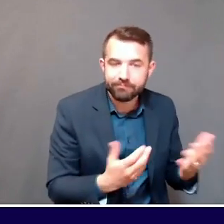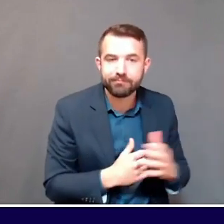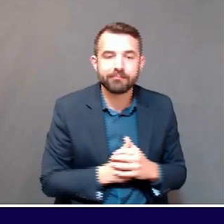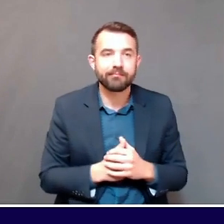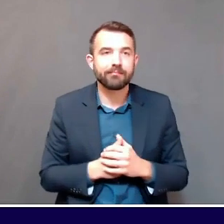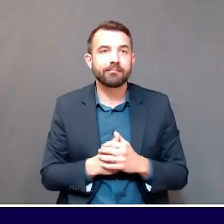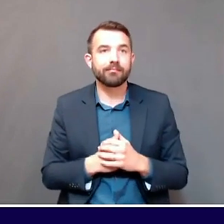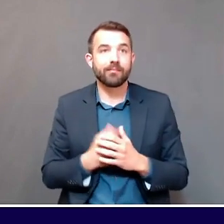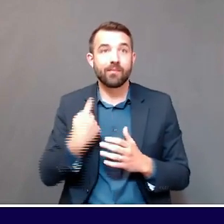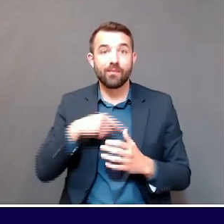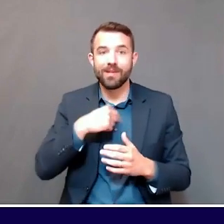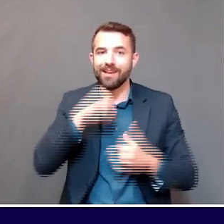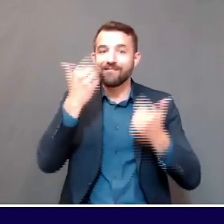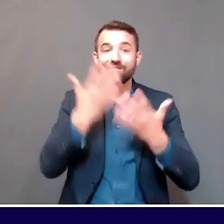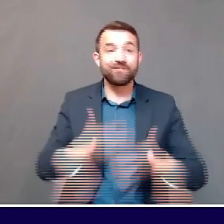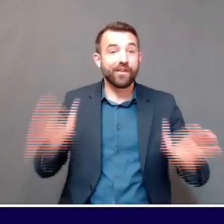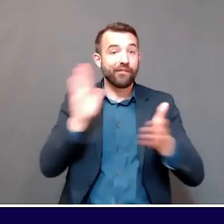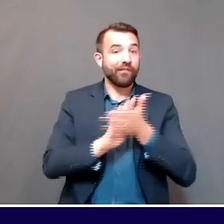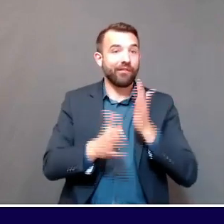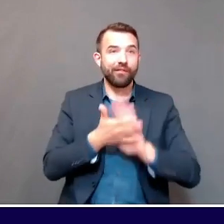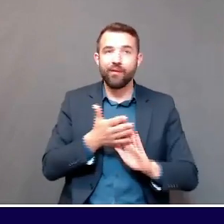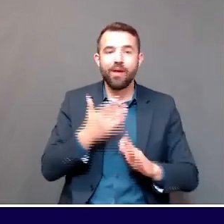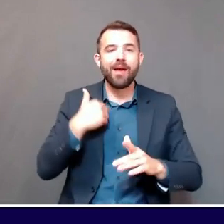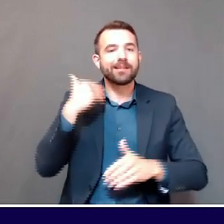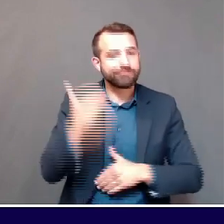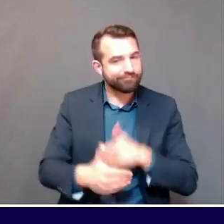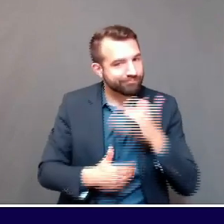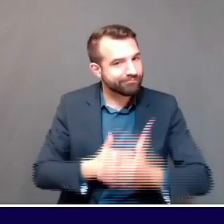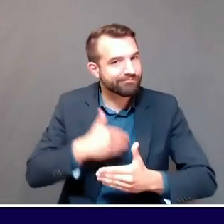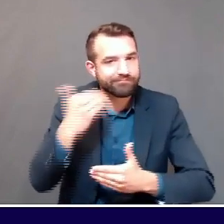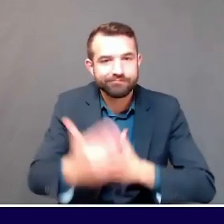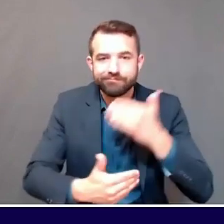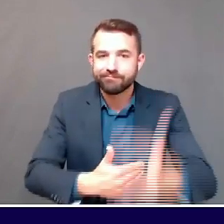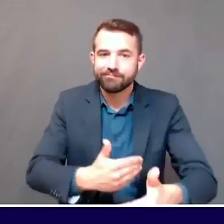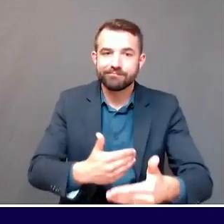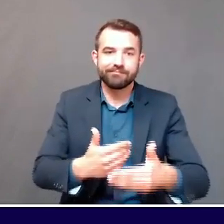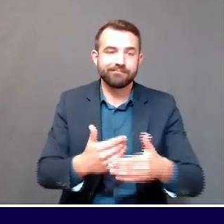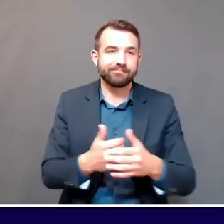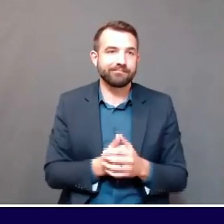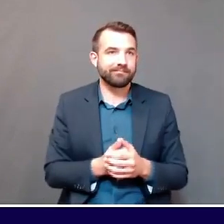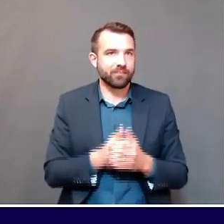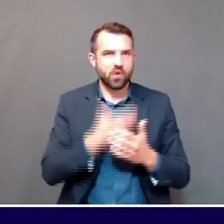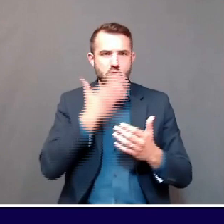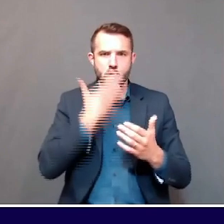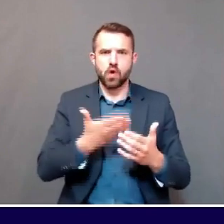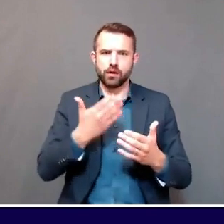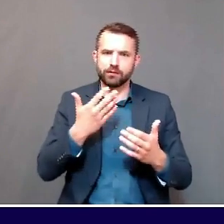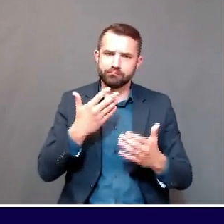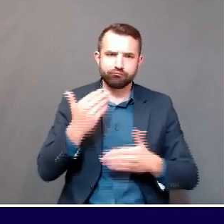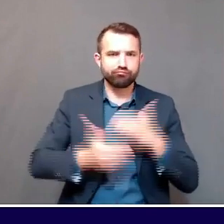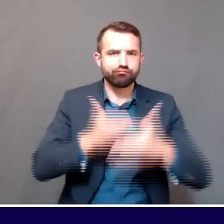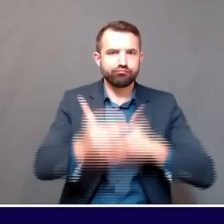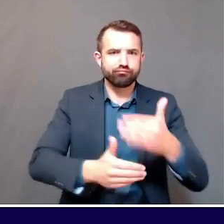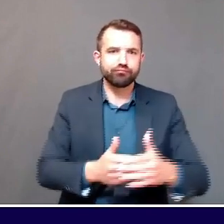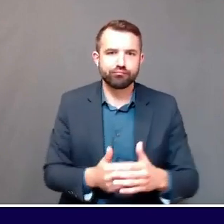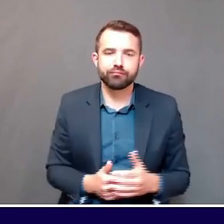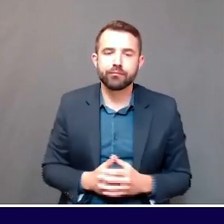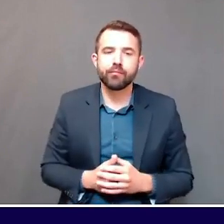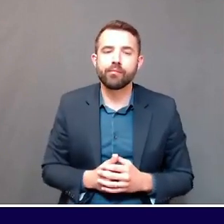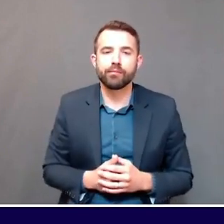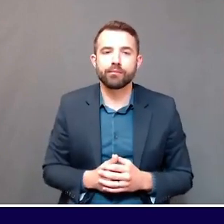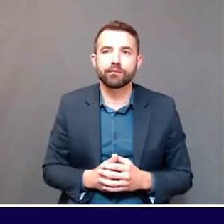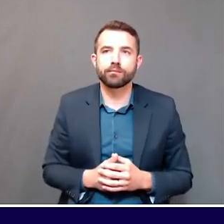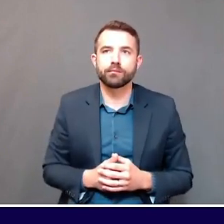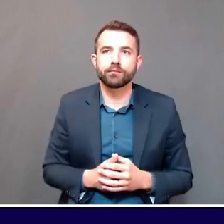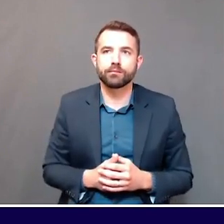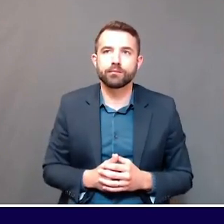going. Even though that's still a ways off, we're definitely headed in that direction. Is there an actual plan for